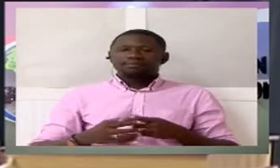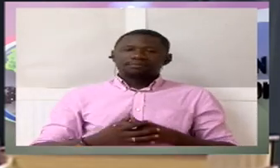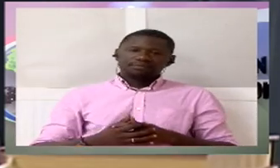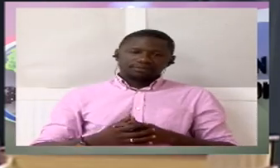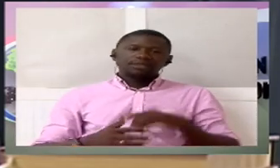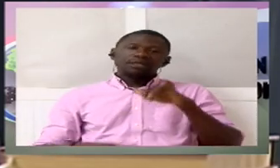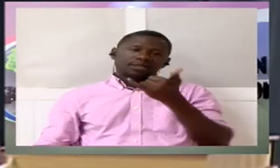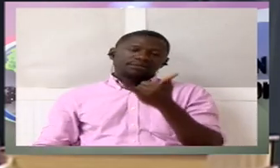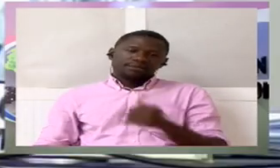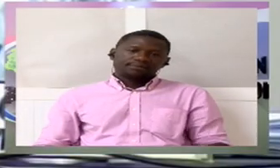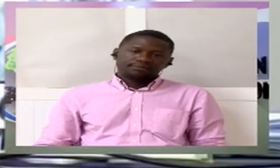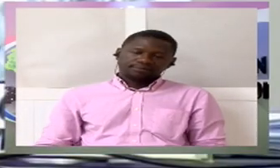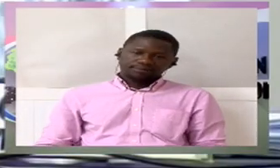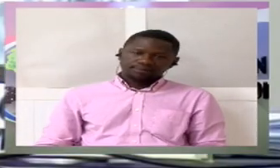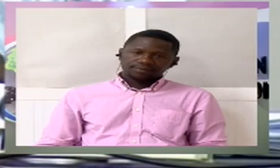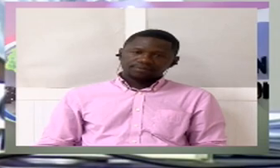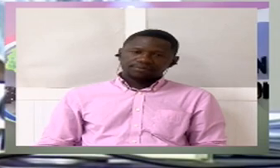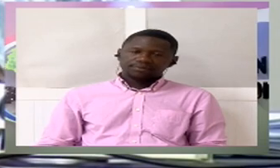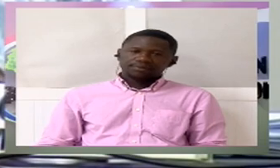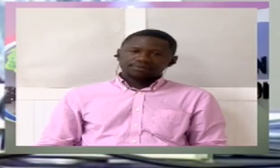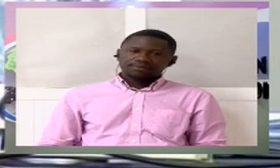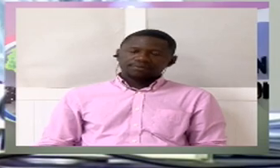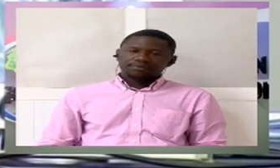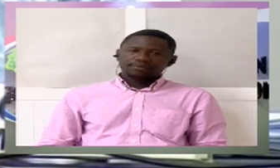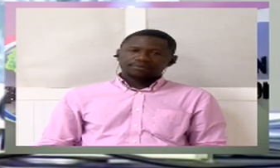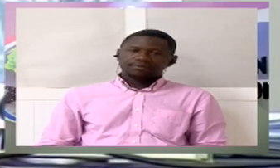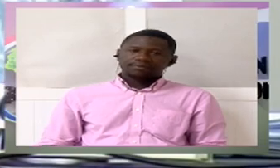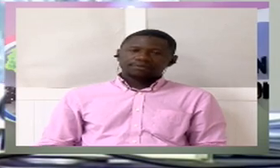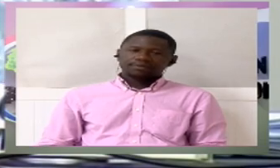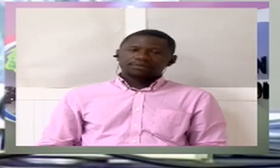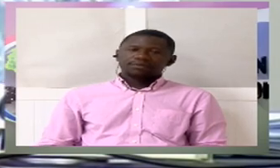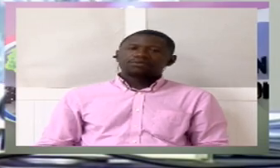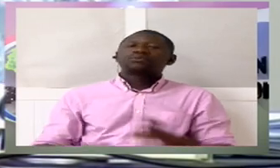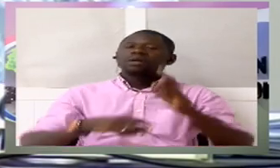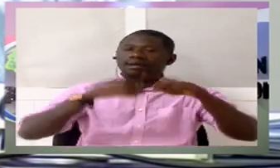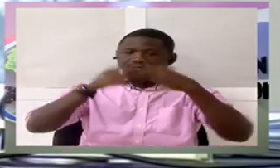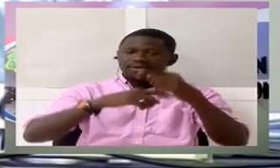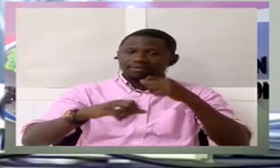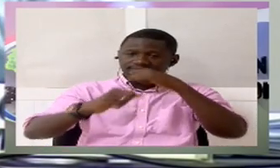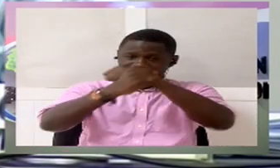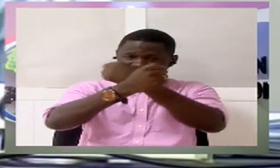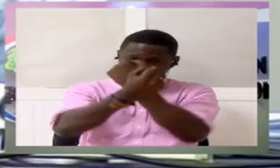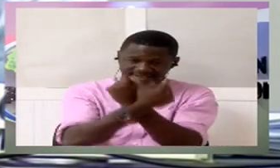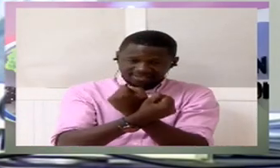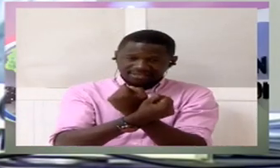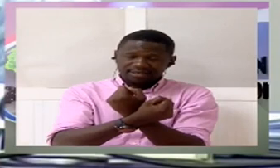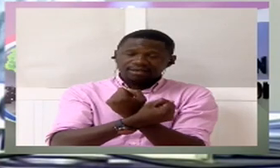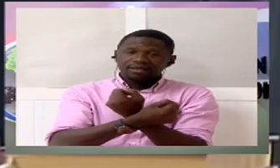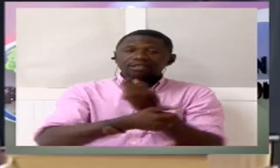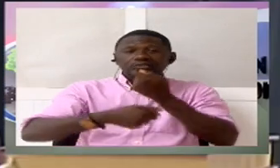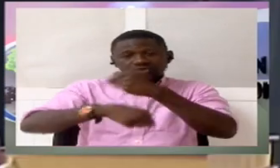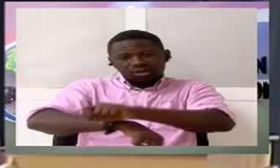Yes. So eventually, he was convicted, wasn't he?